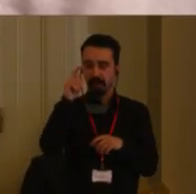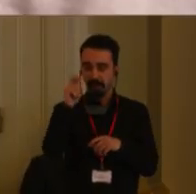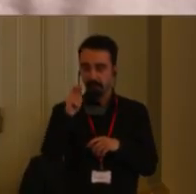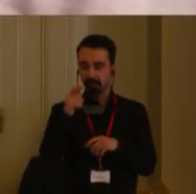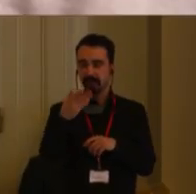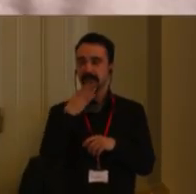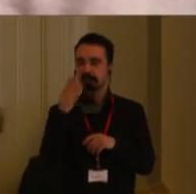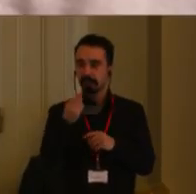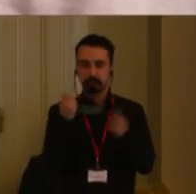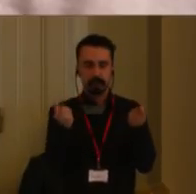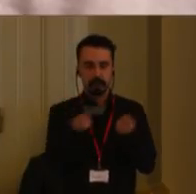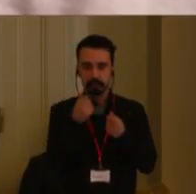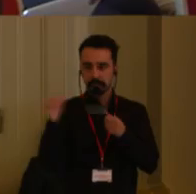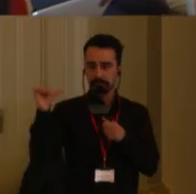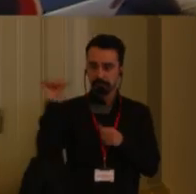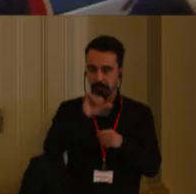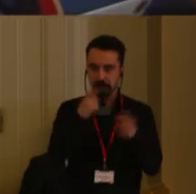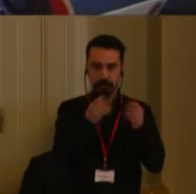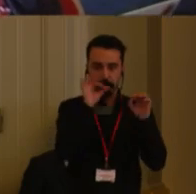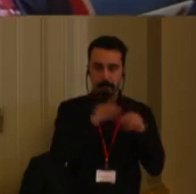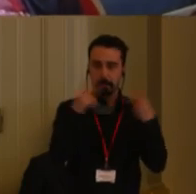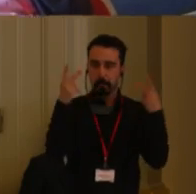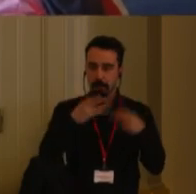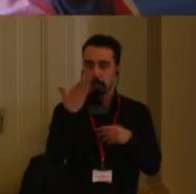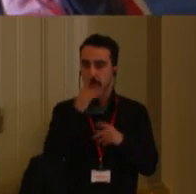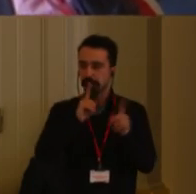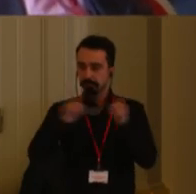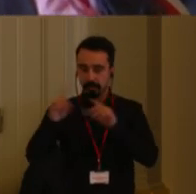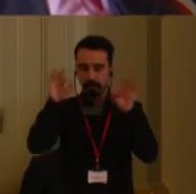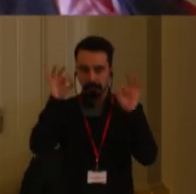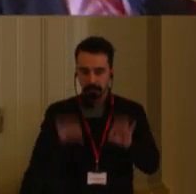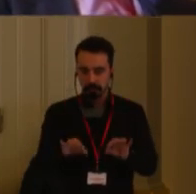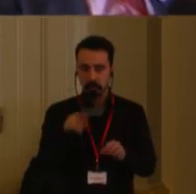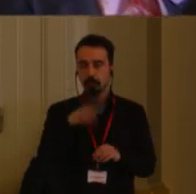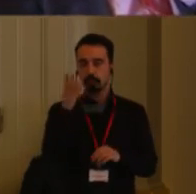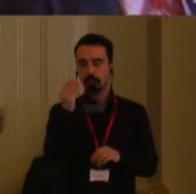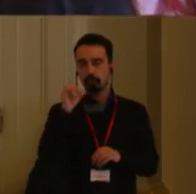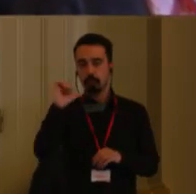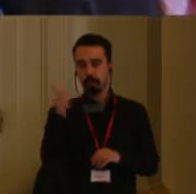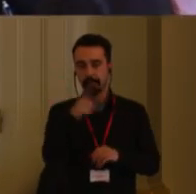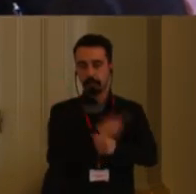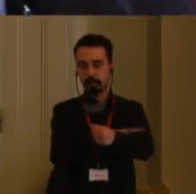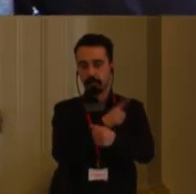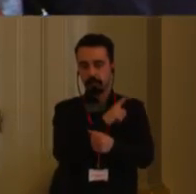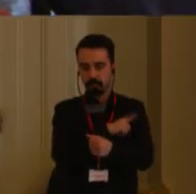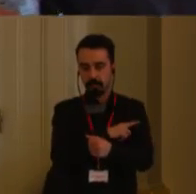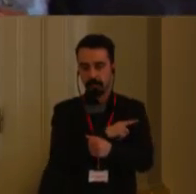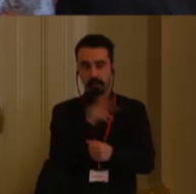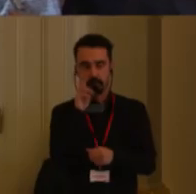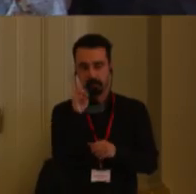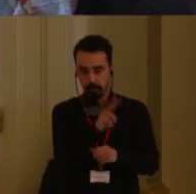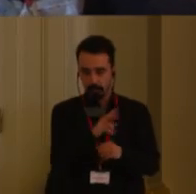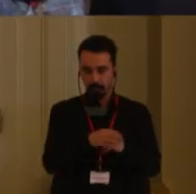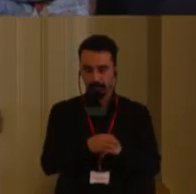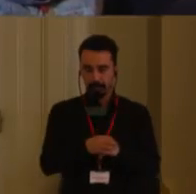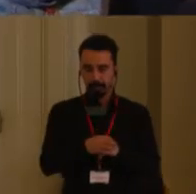routines. There's also potential for Turkey to capitalize on the demographic dividend, but policymakers need